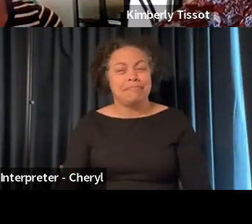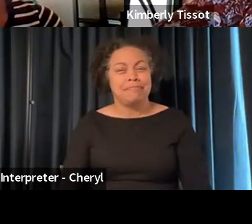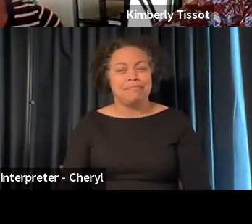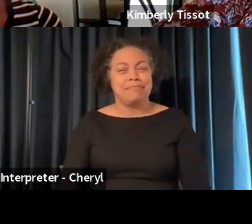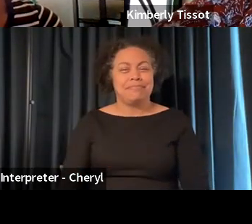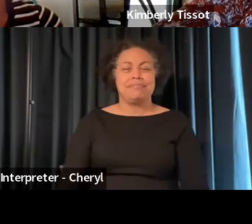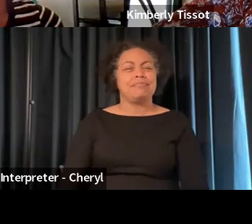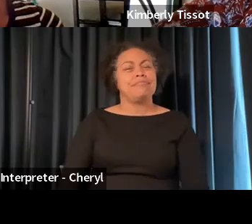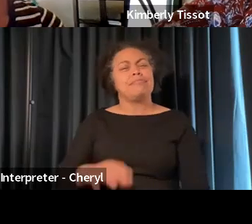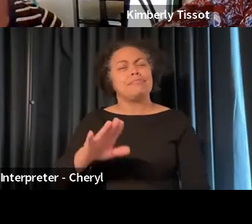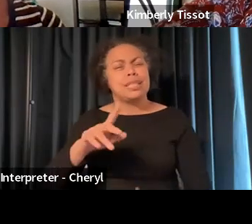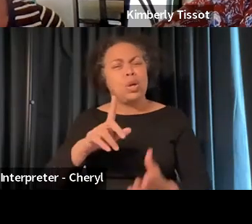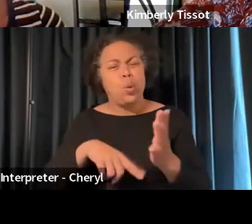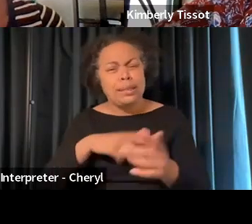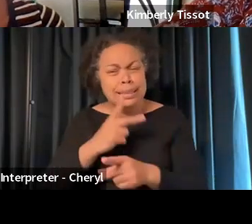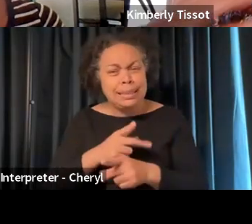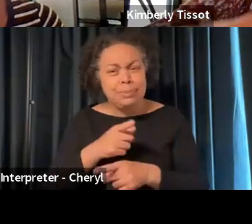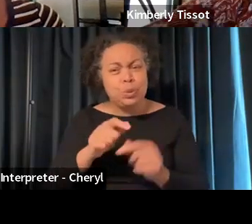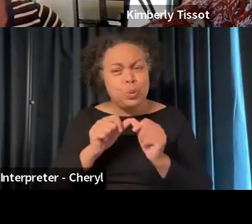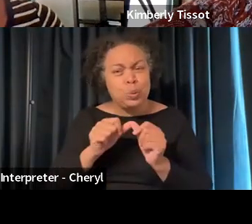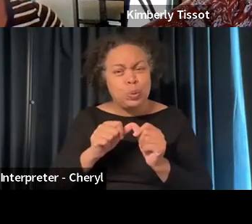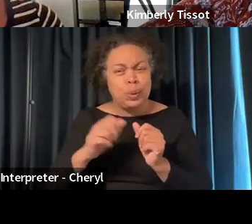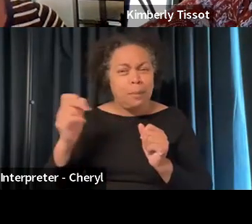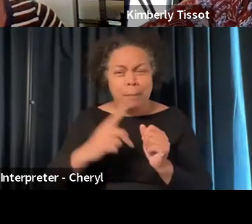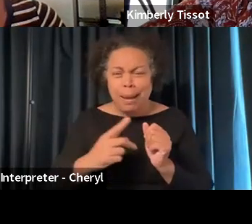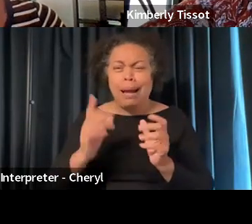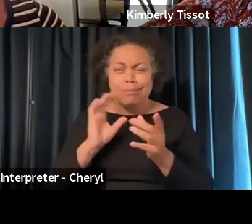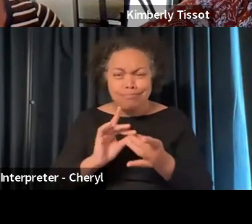What keeps you keep coming back?